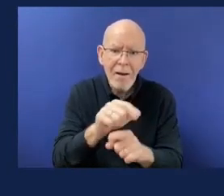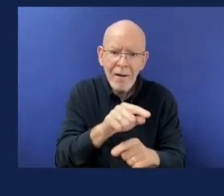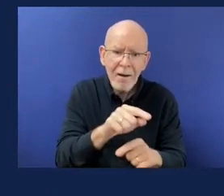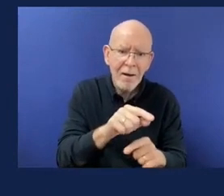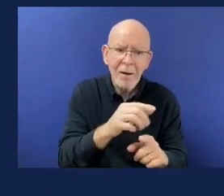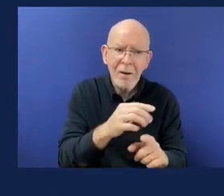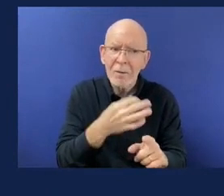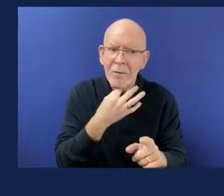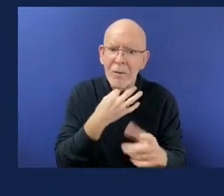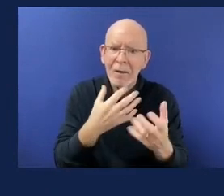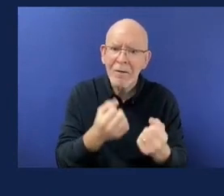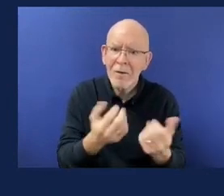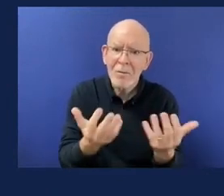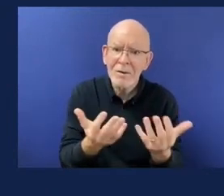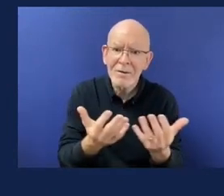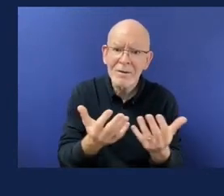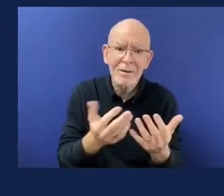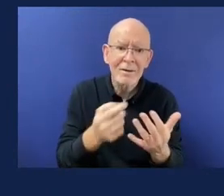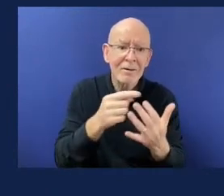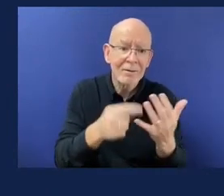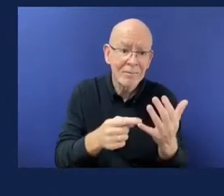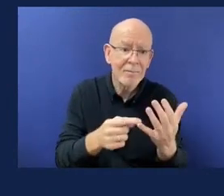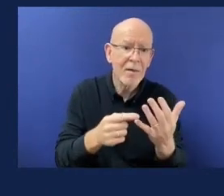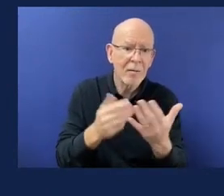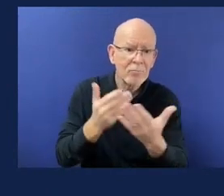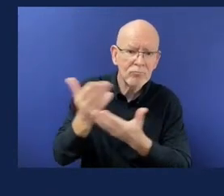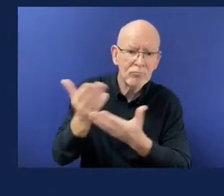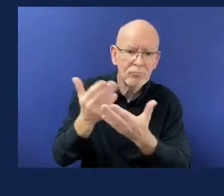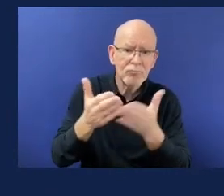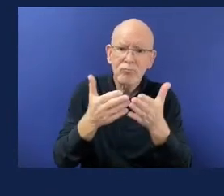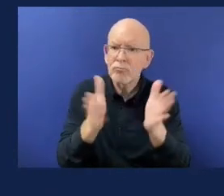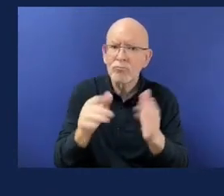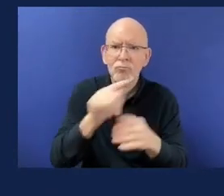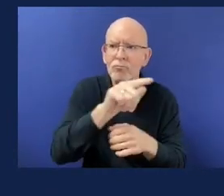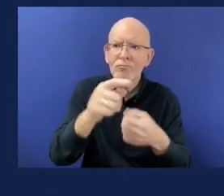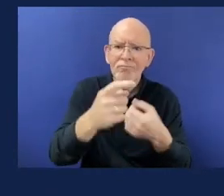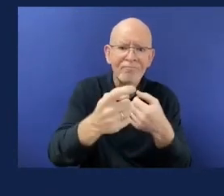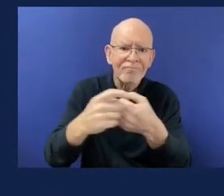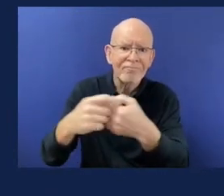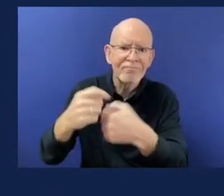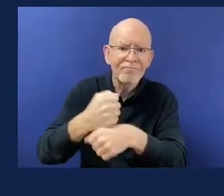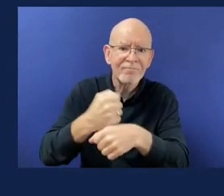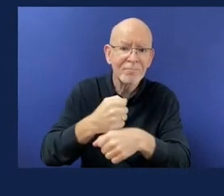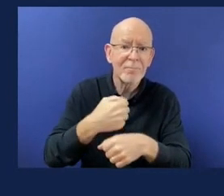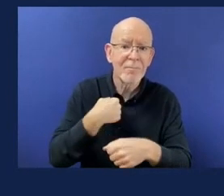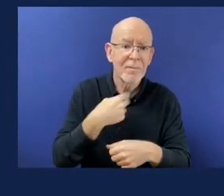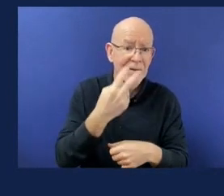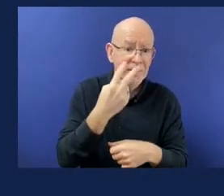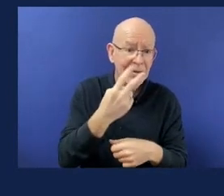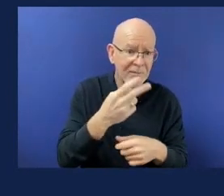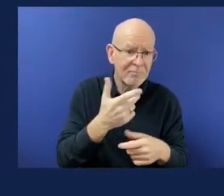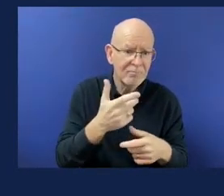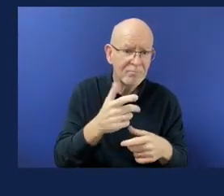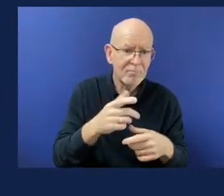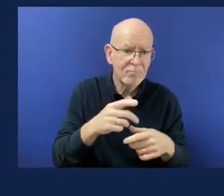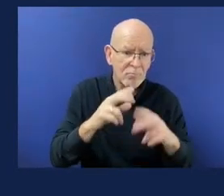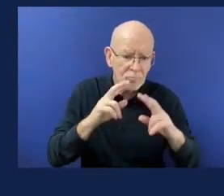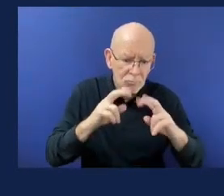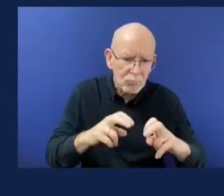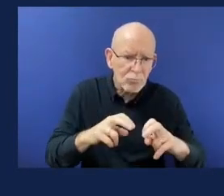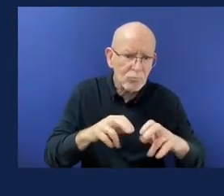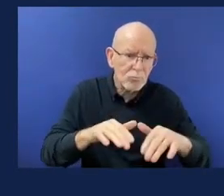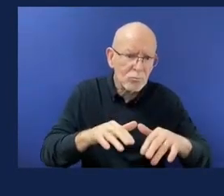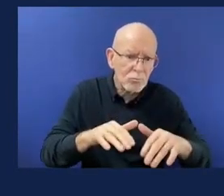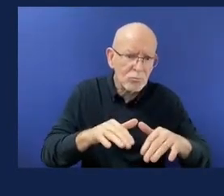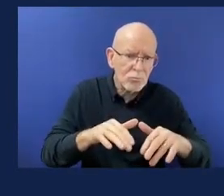staff, team entourages, workers and volunteers, and that includes both workers that are directly